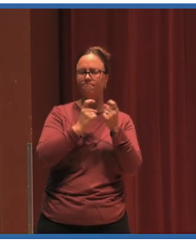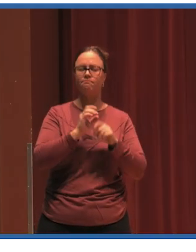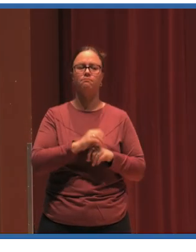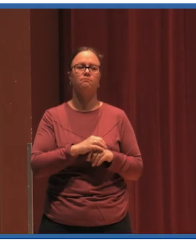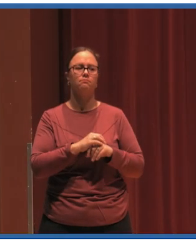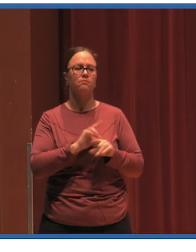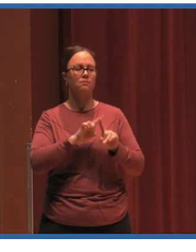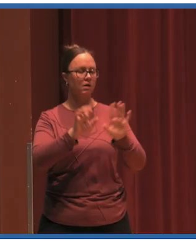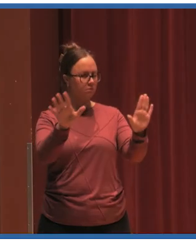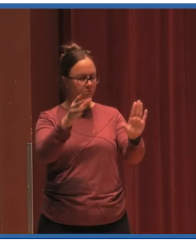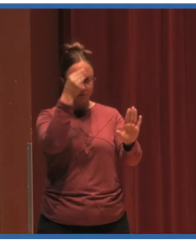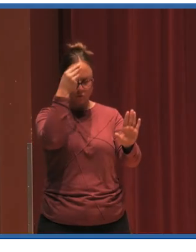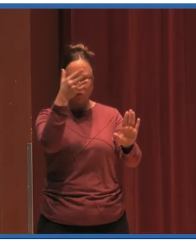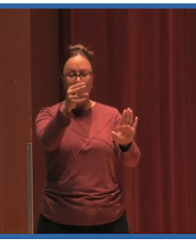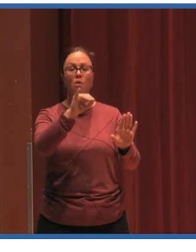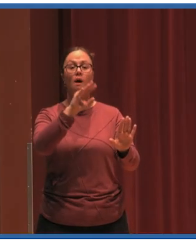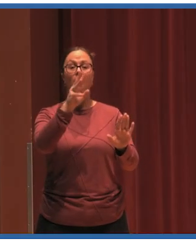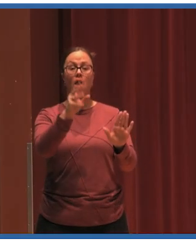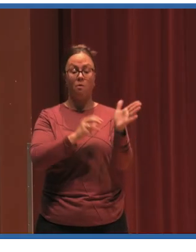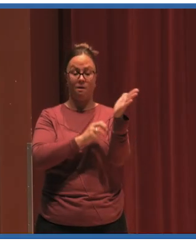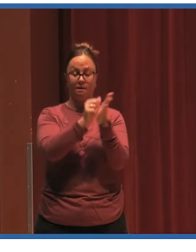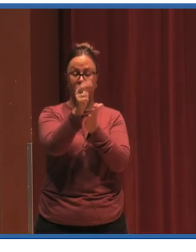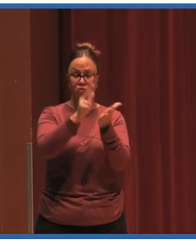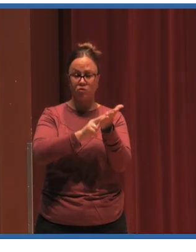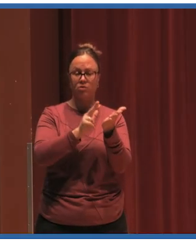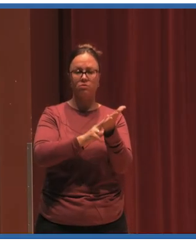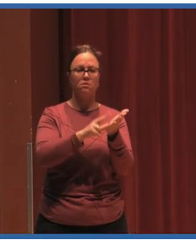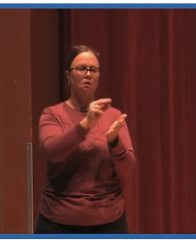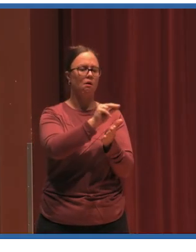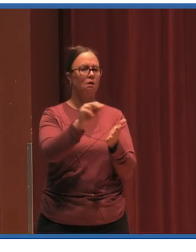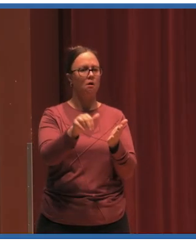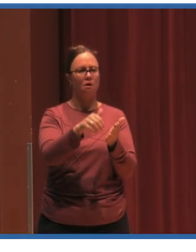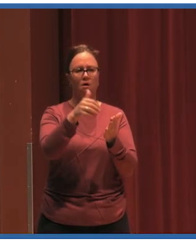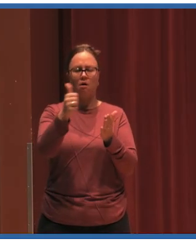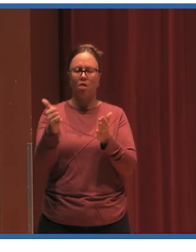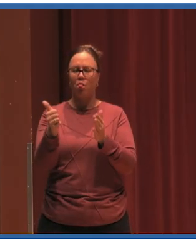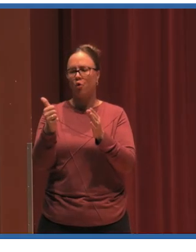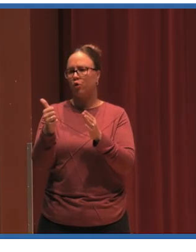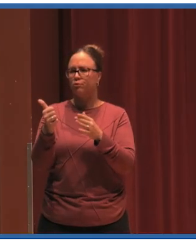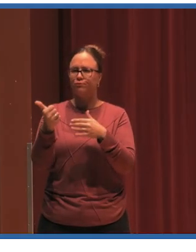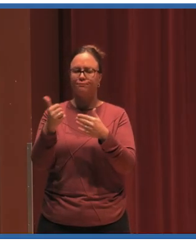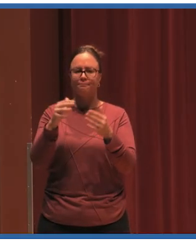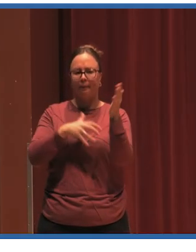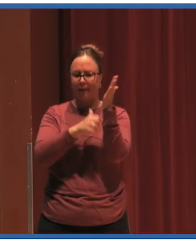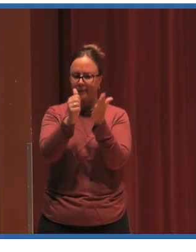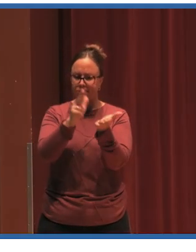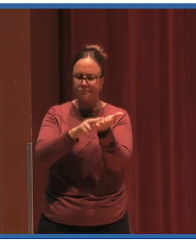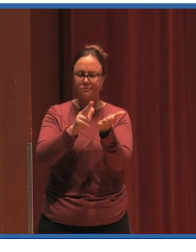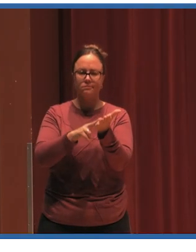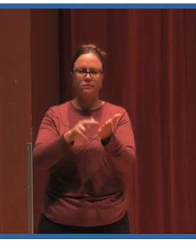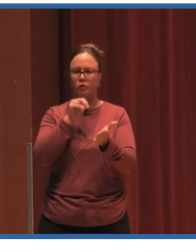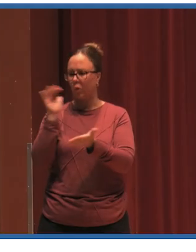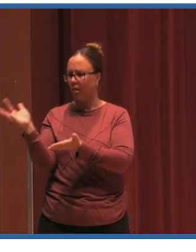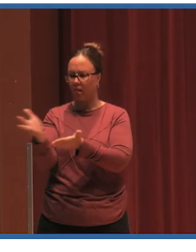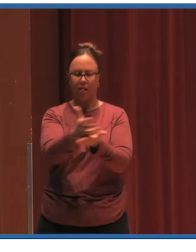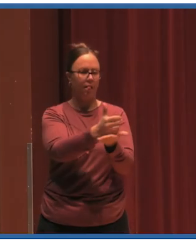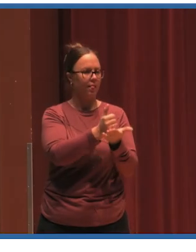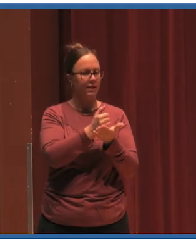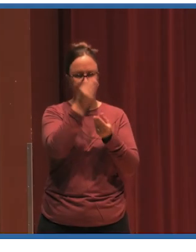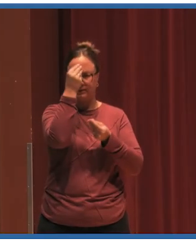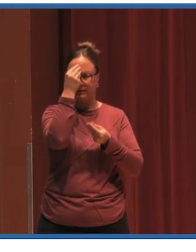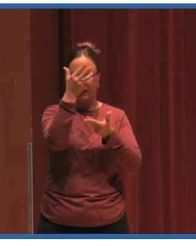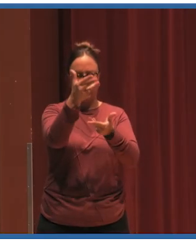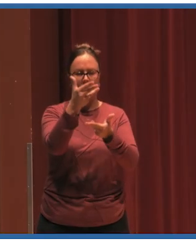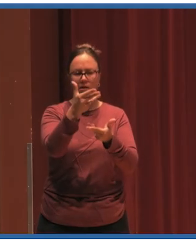level set, the Iowa Cancer Registry, along with all other population-based cancer registries, do not collect data on environmental risk